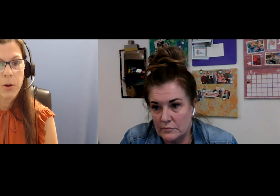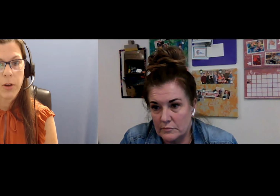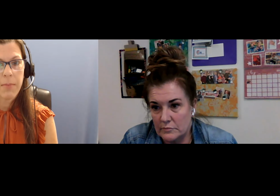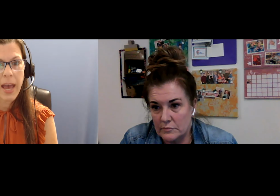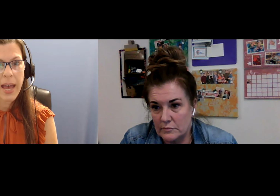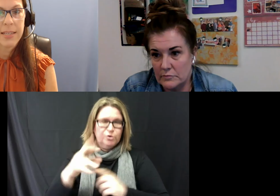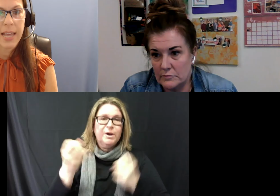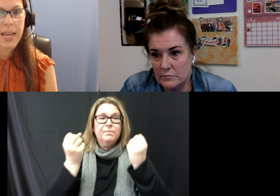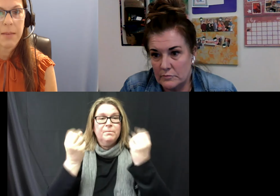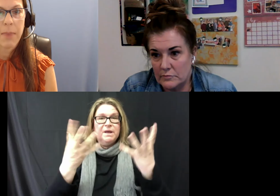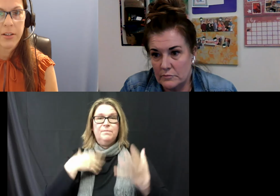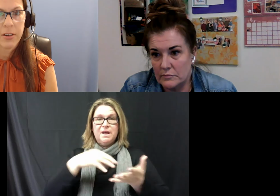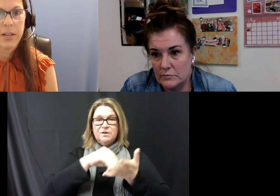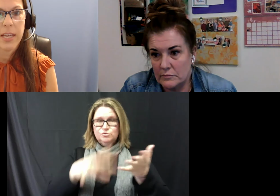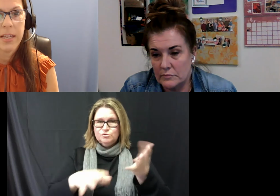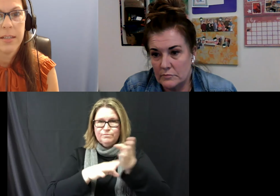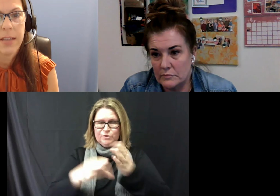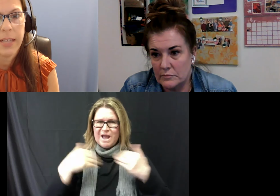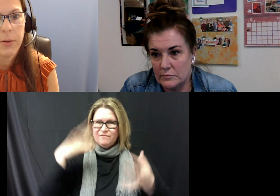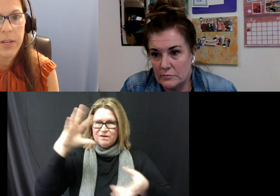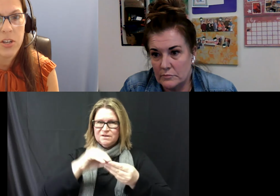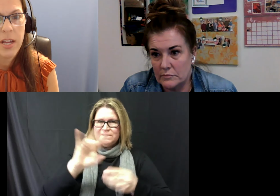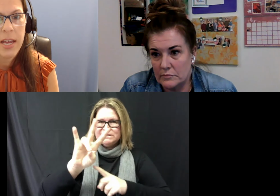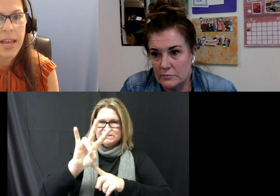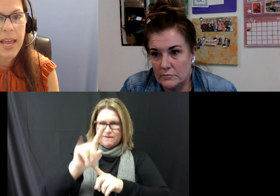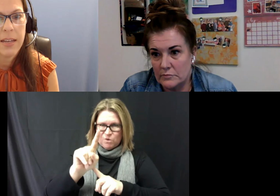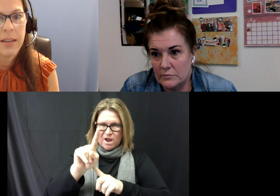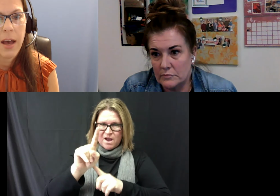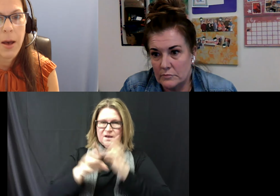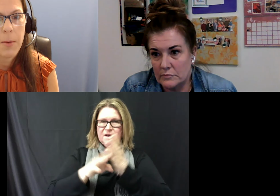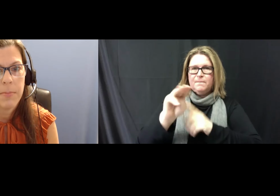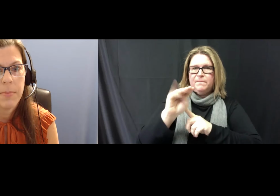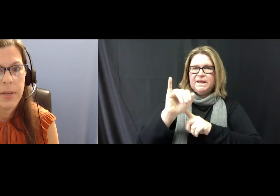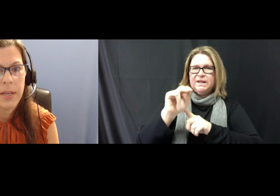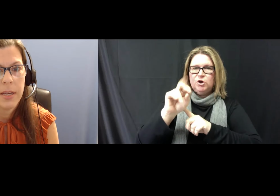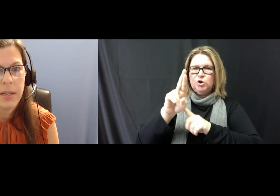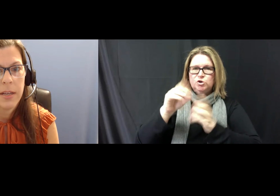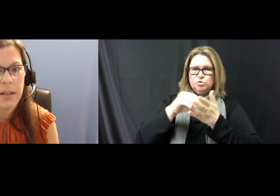Our program has a minor in sign language, and